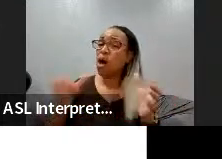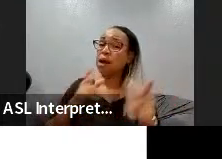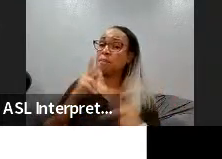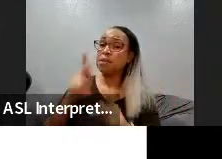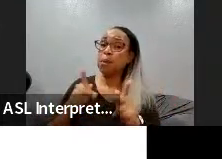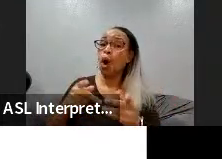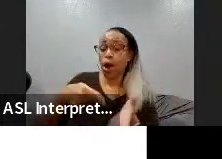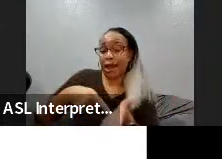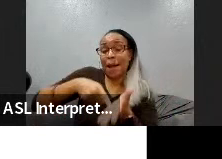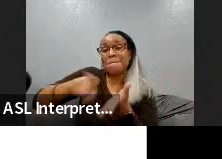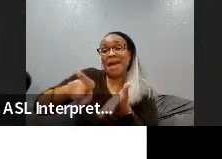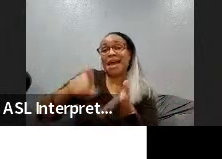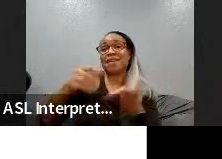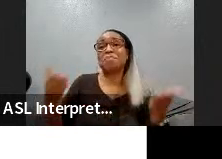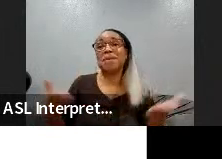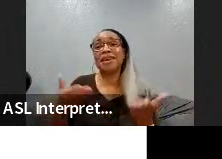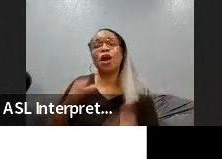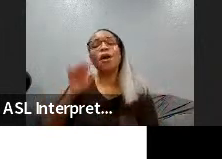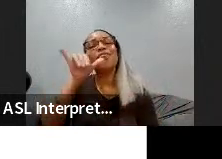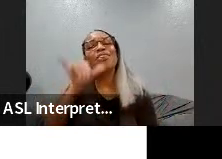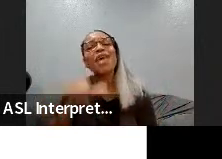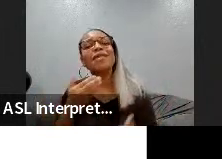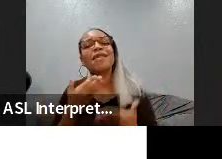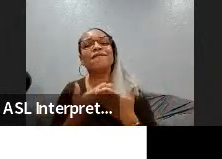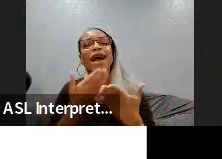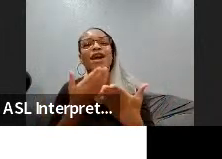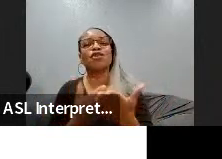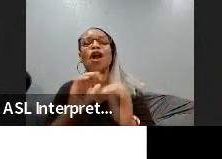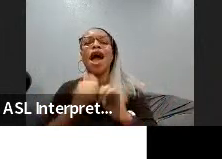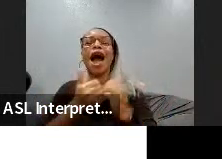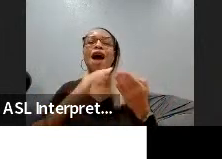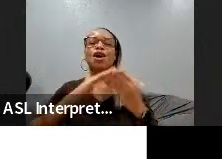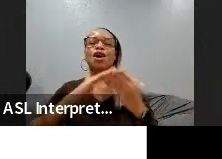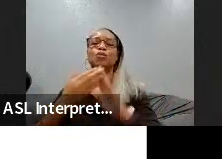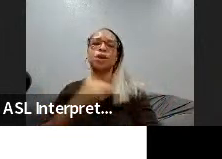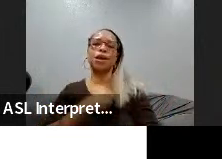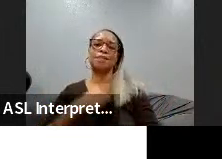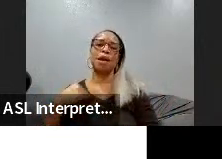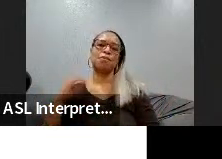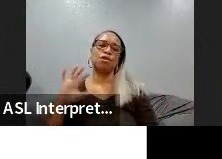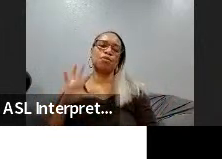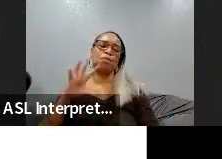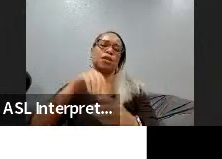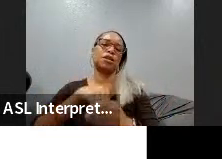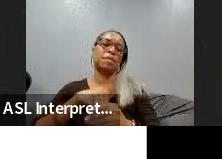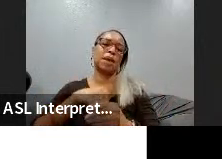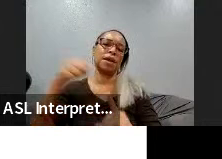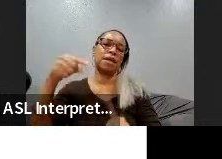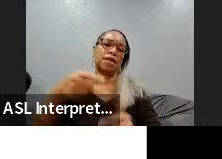So that's another factor of thinking about how do community members participate in these spaces.